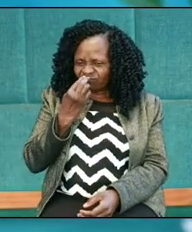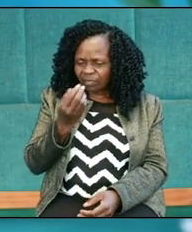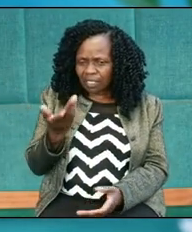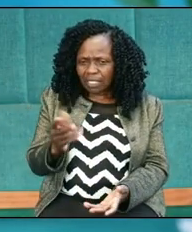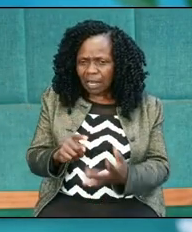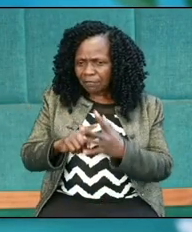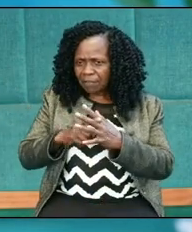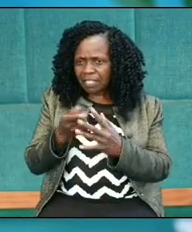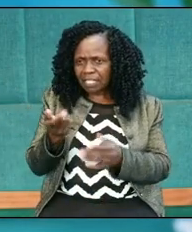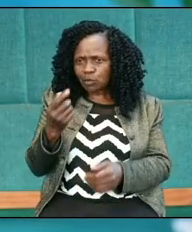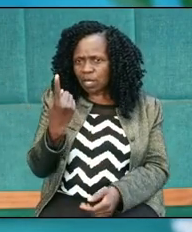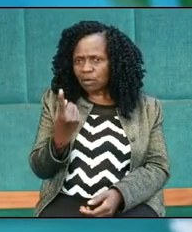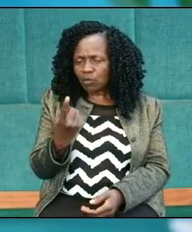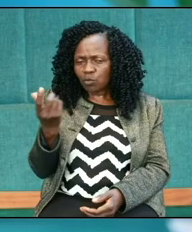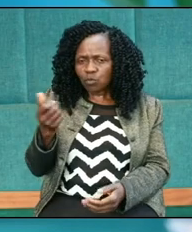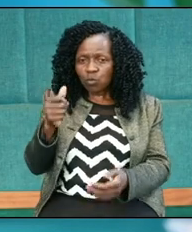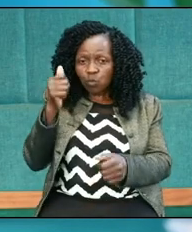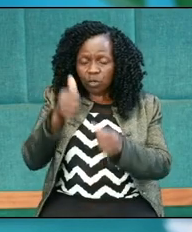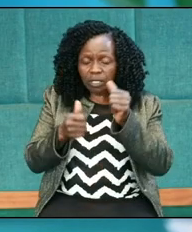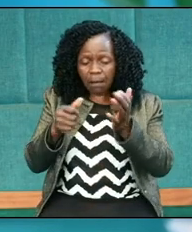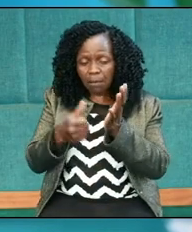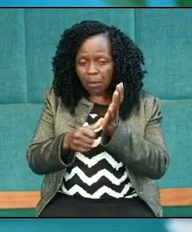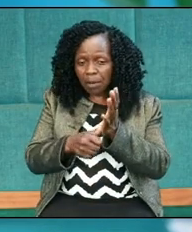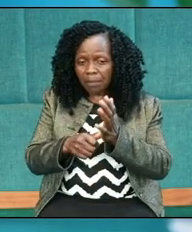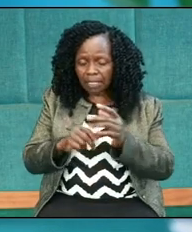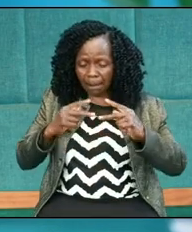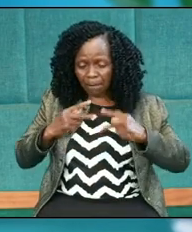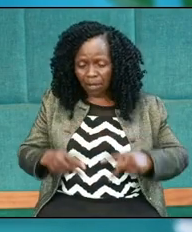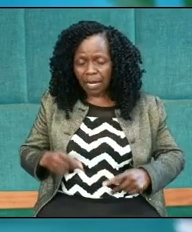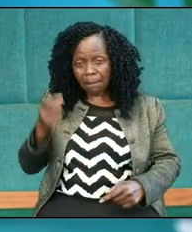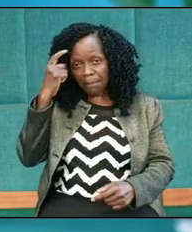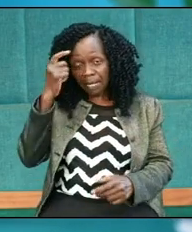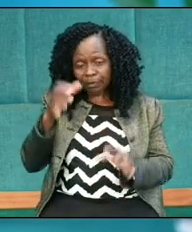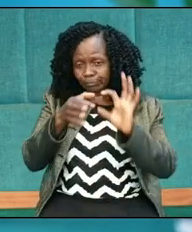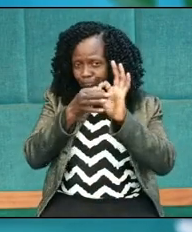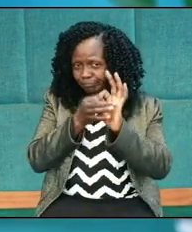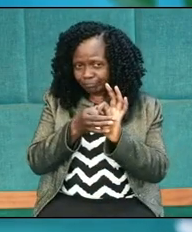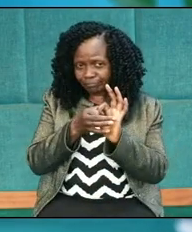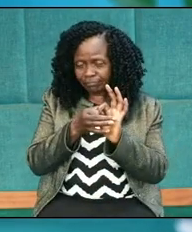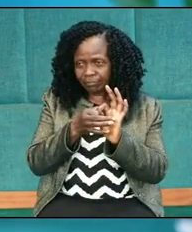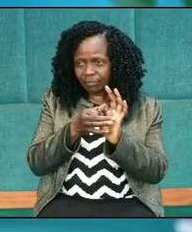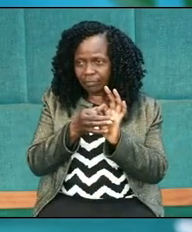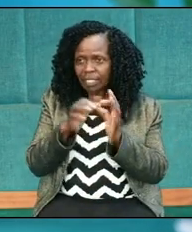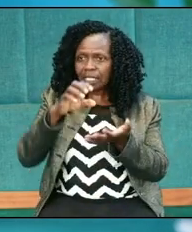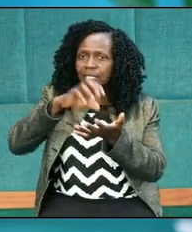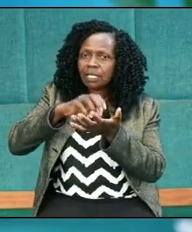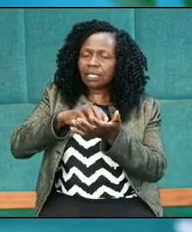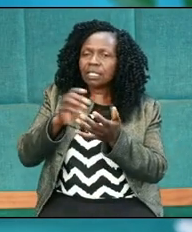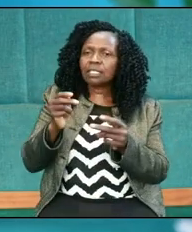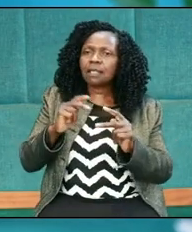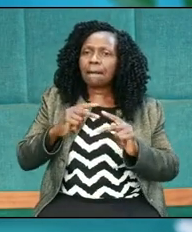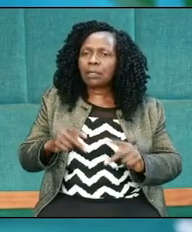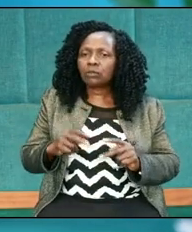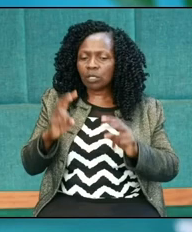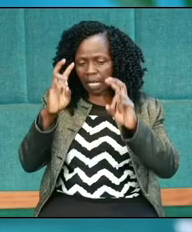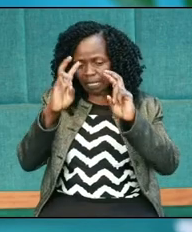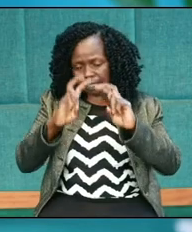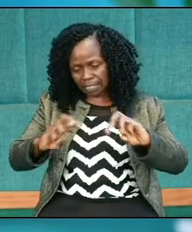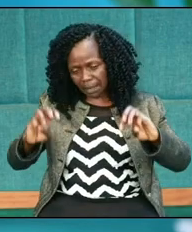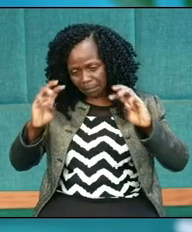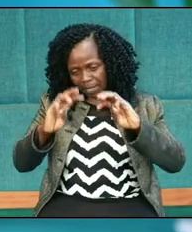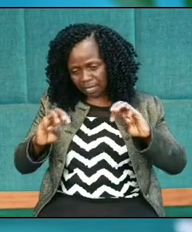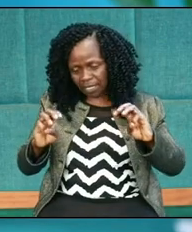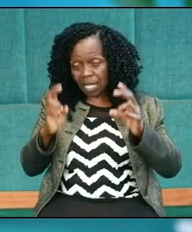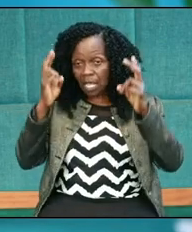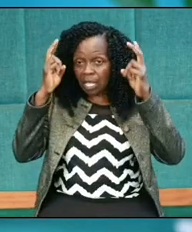that one. What is the problem? The body-mind connection. The state of that guy, if you were to examine, there